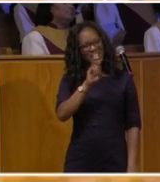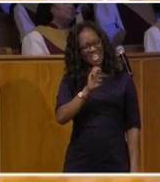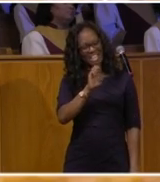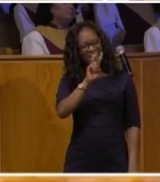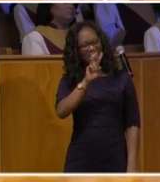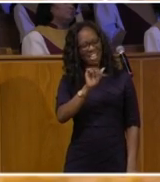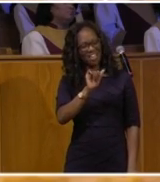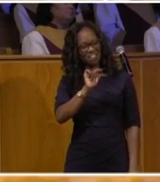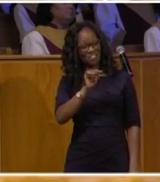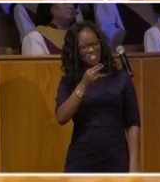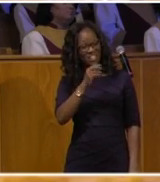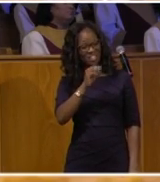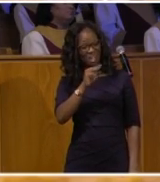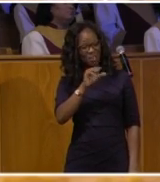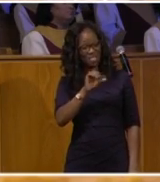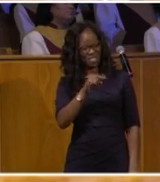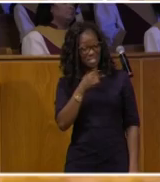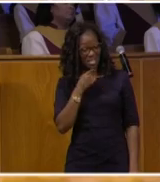looking at him saying,